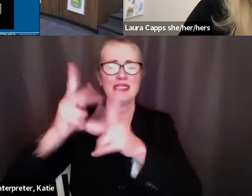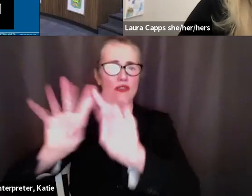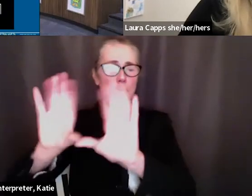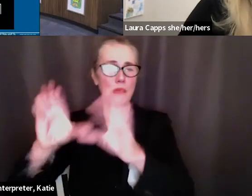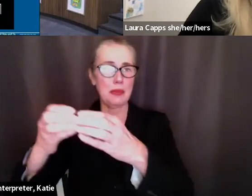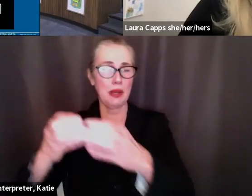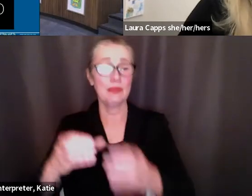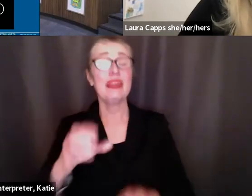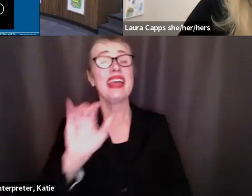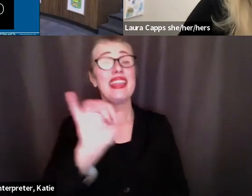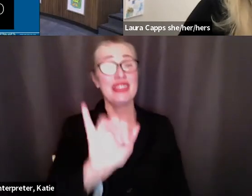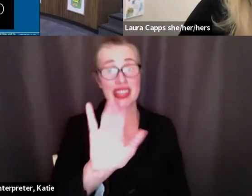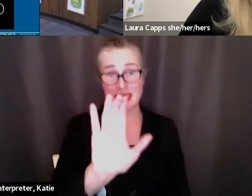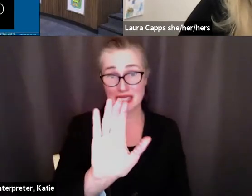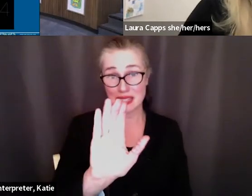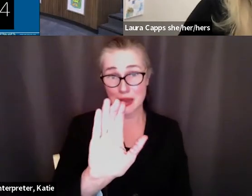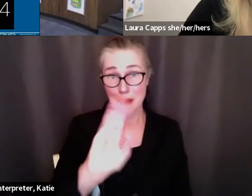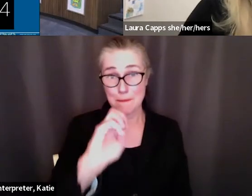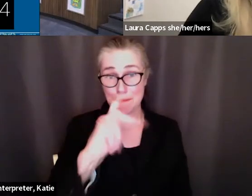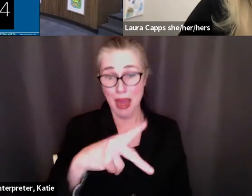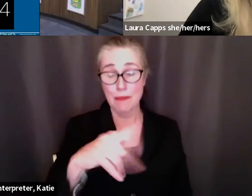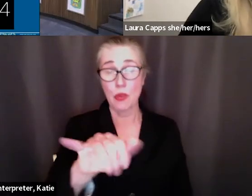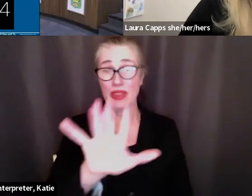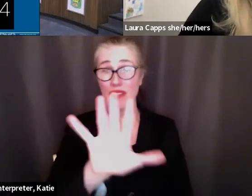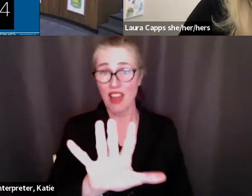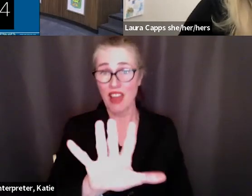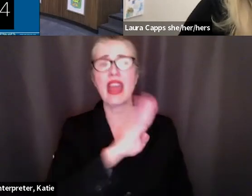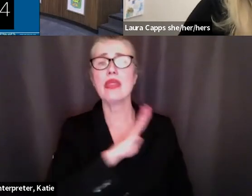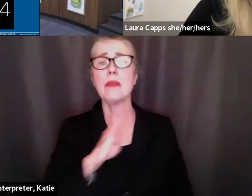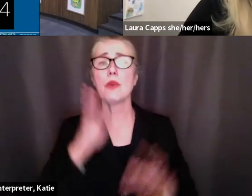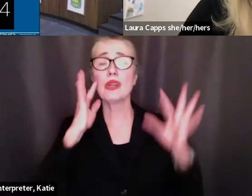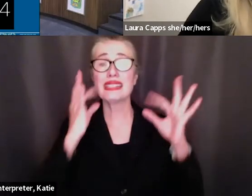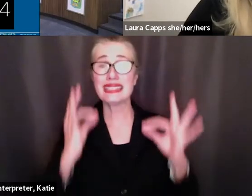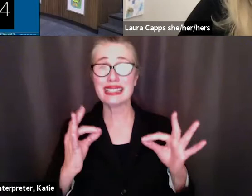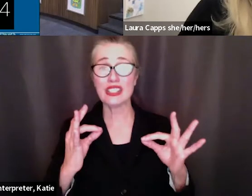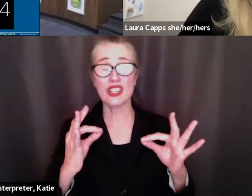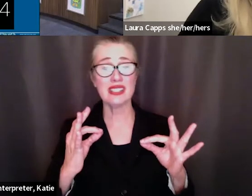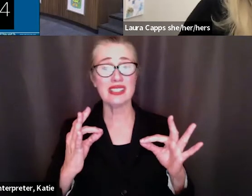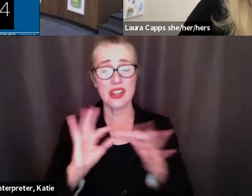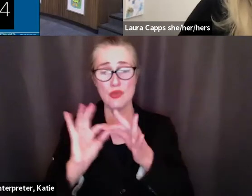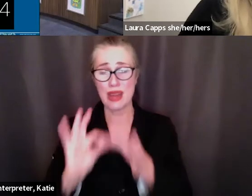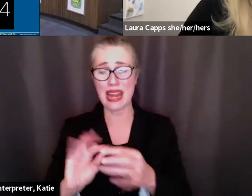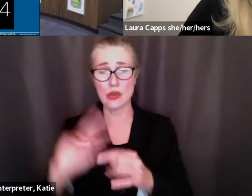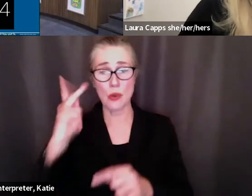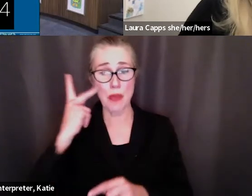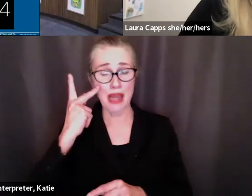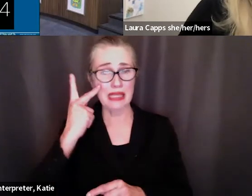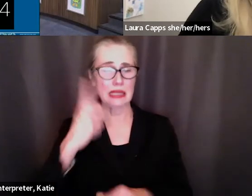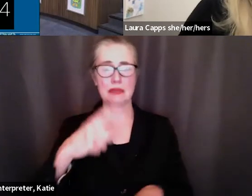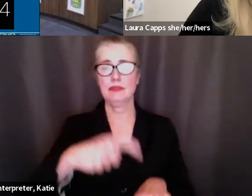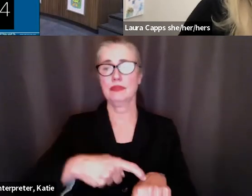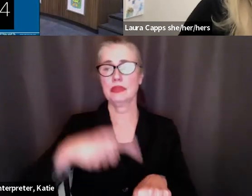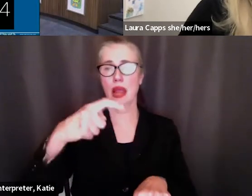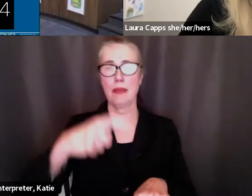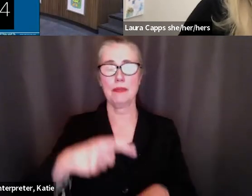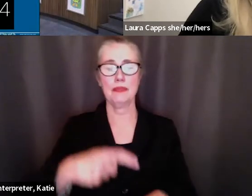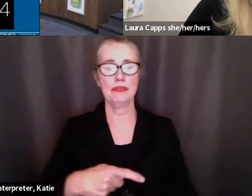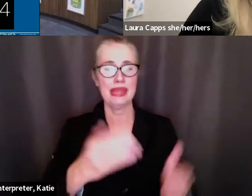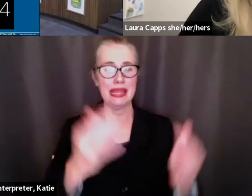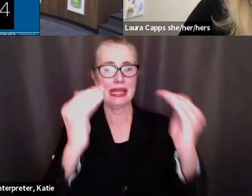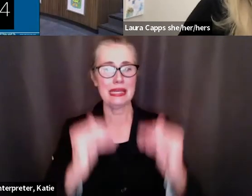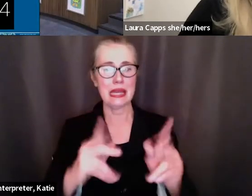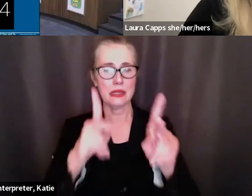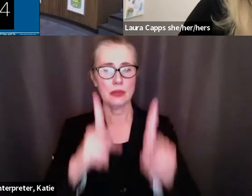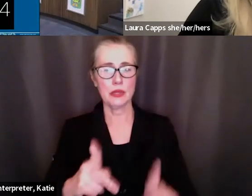and the board decision and politics for your time thank you next speaker is finnegan wright